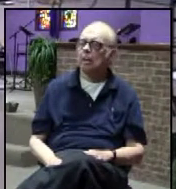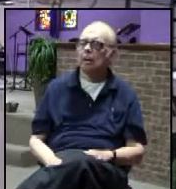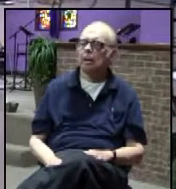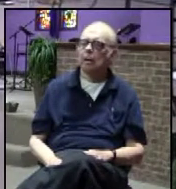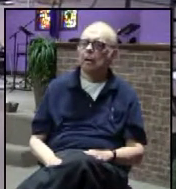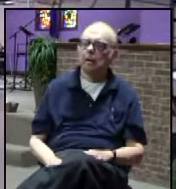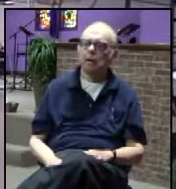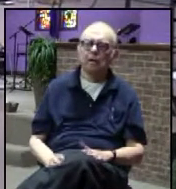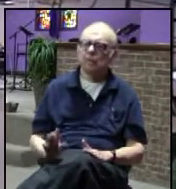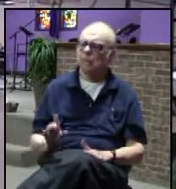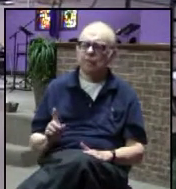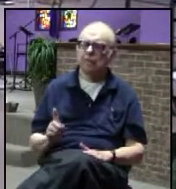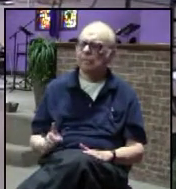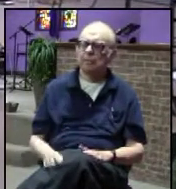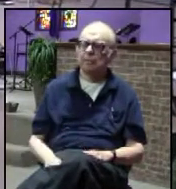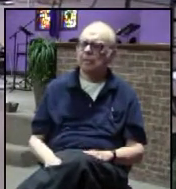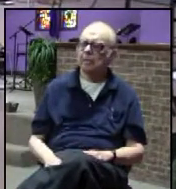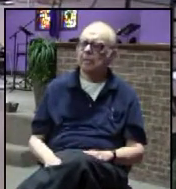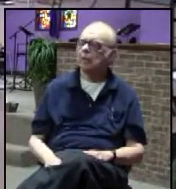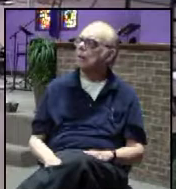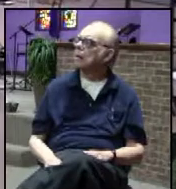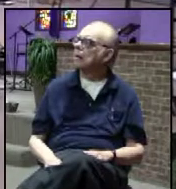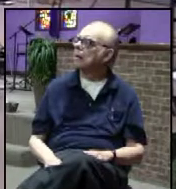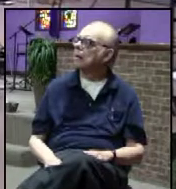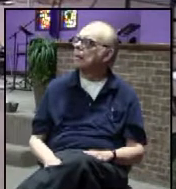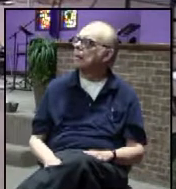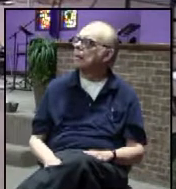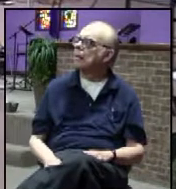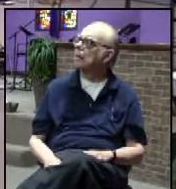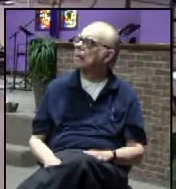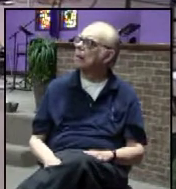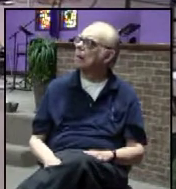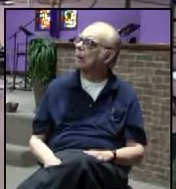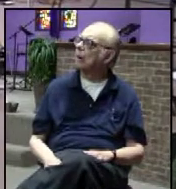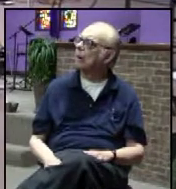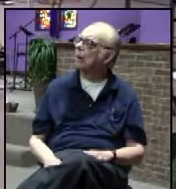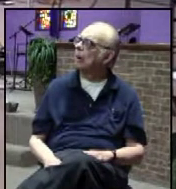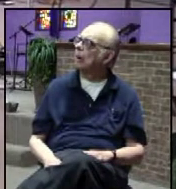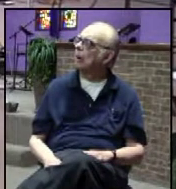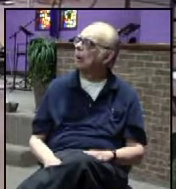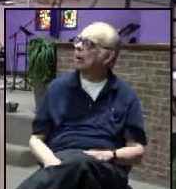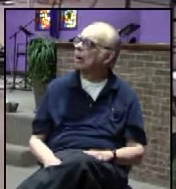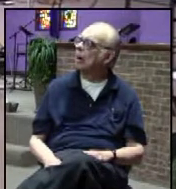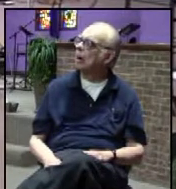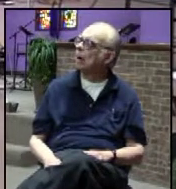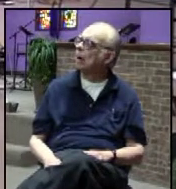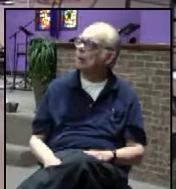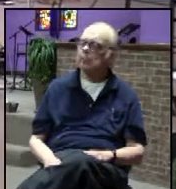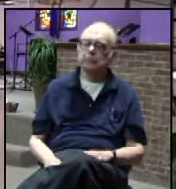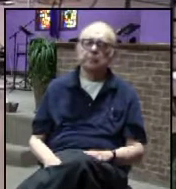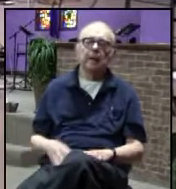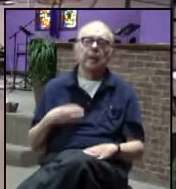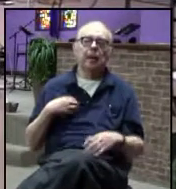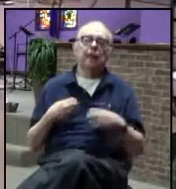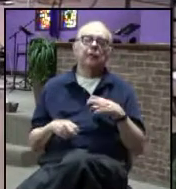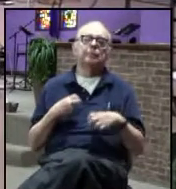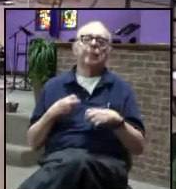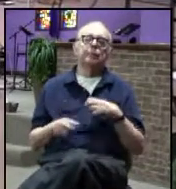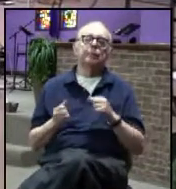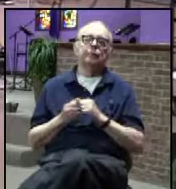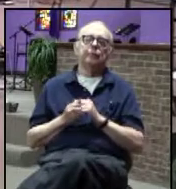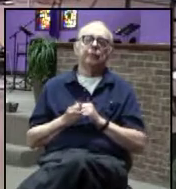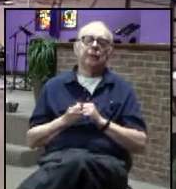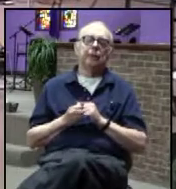I'm sorry. You got it? It was the very last screen. It's not on there? The words won't pop